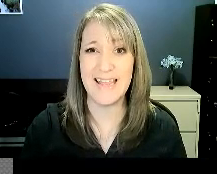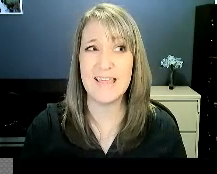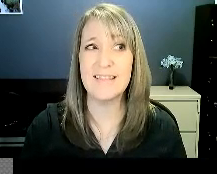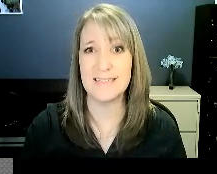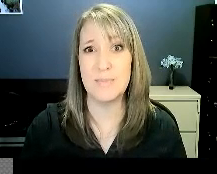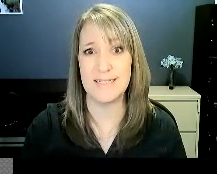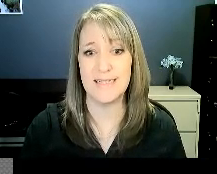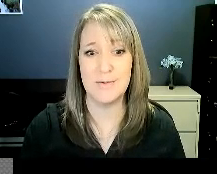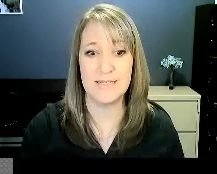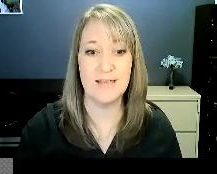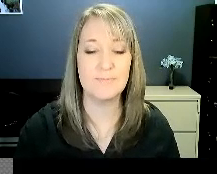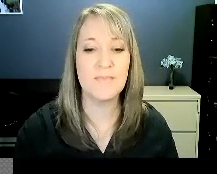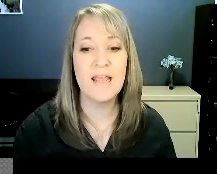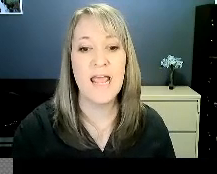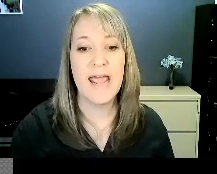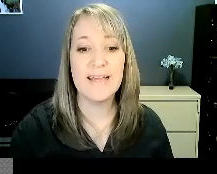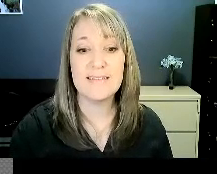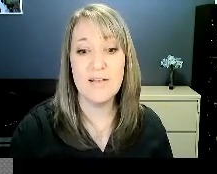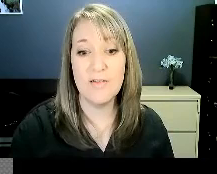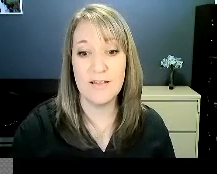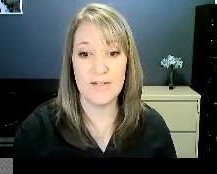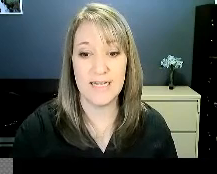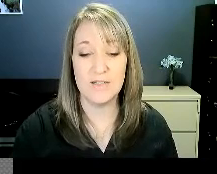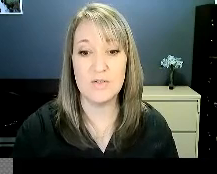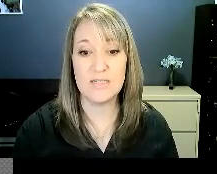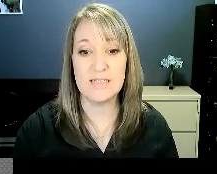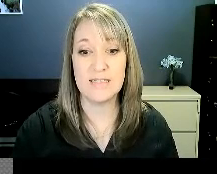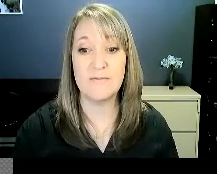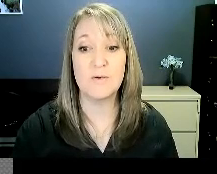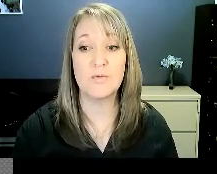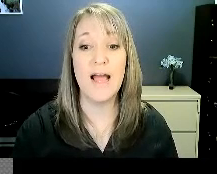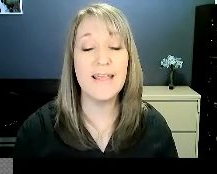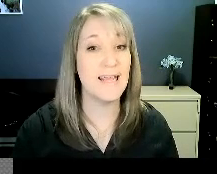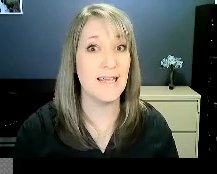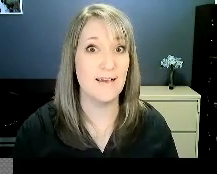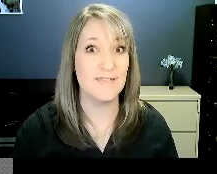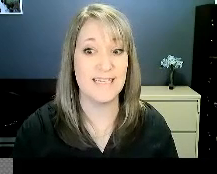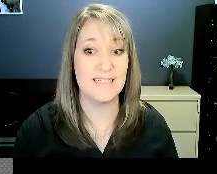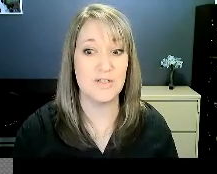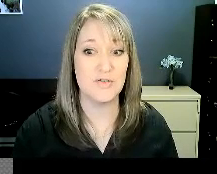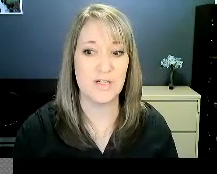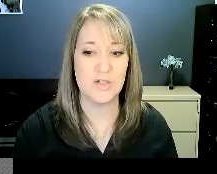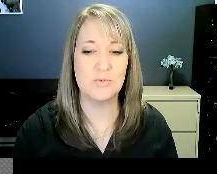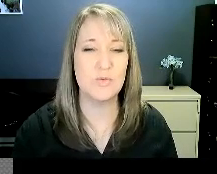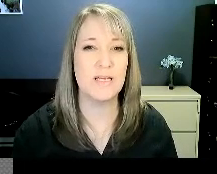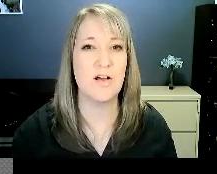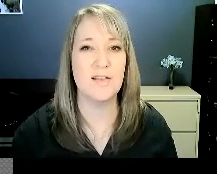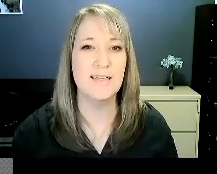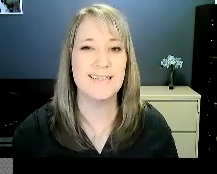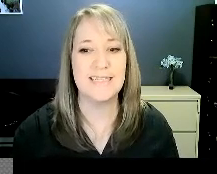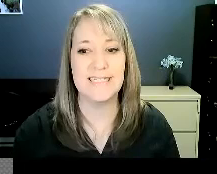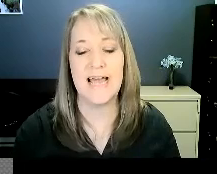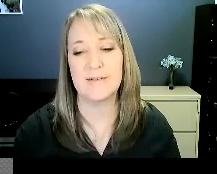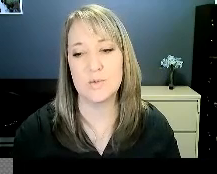say anything, that's basically how we say it. ASL, on the other hand, uses a variety of sentence structures, which we could